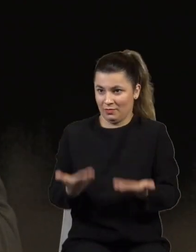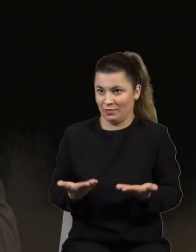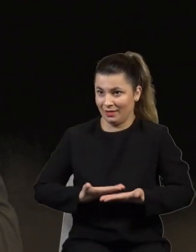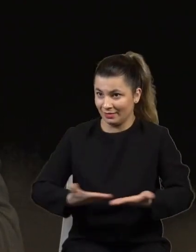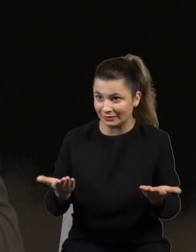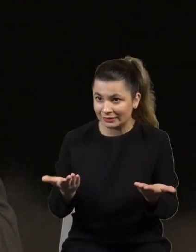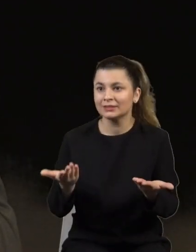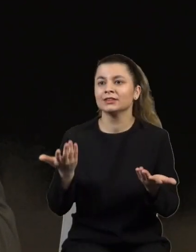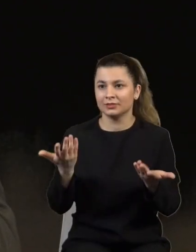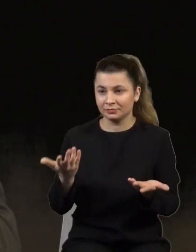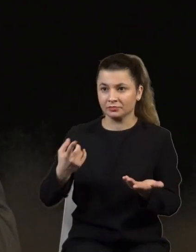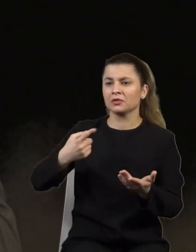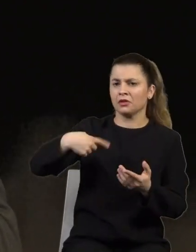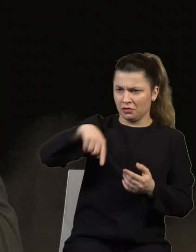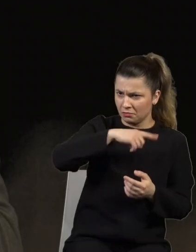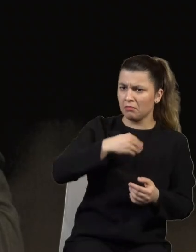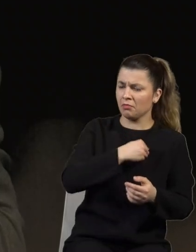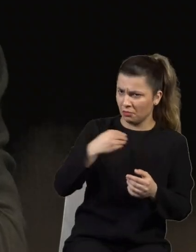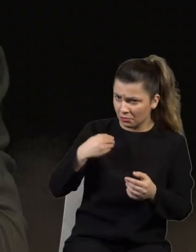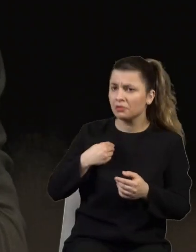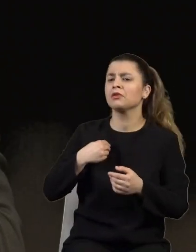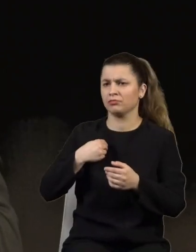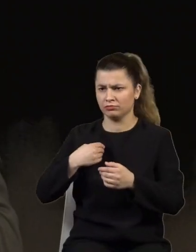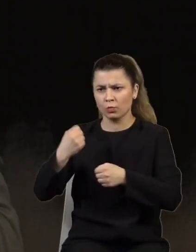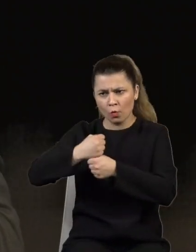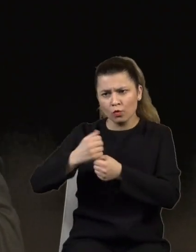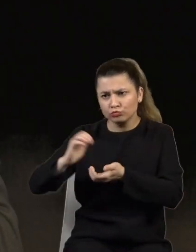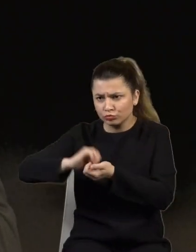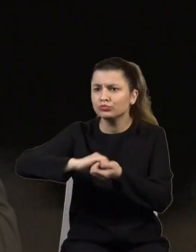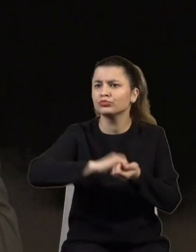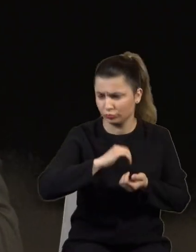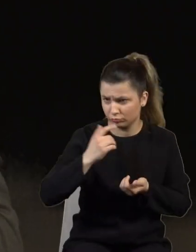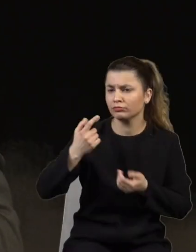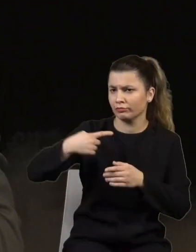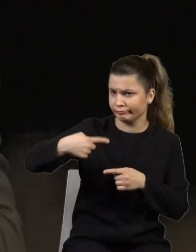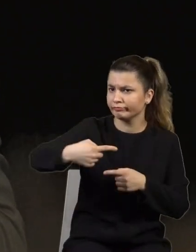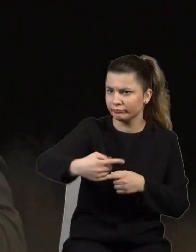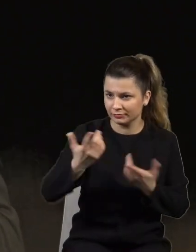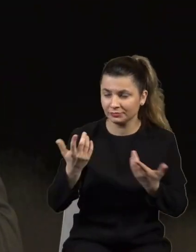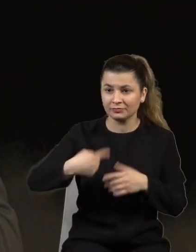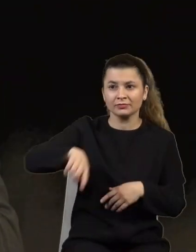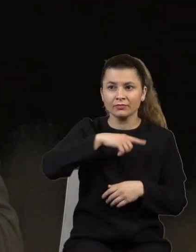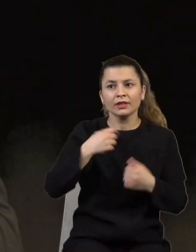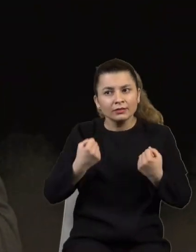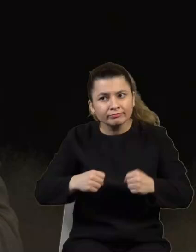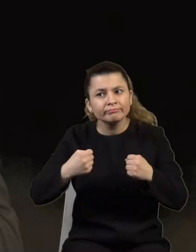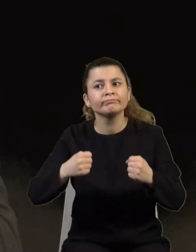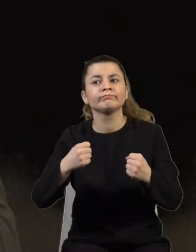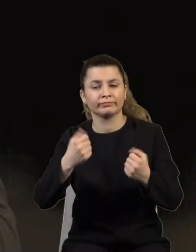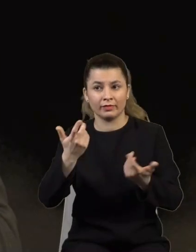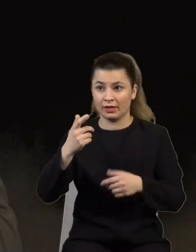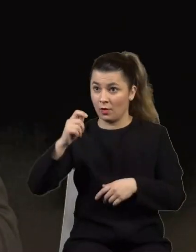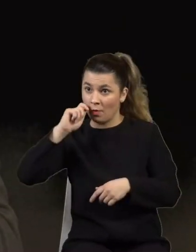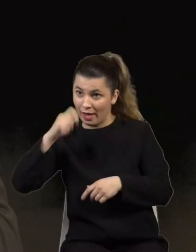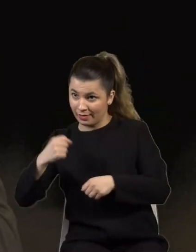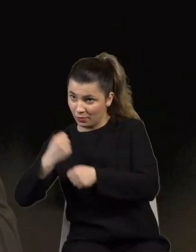because we're also developing the extension of the EU gauge rail network into Ukraine and into Moldova. And this is a difficult